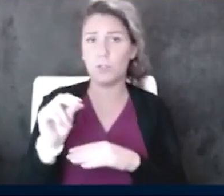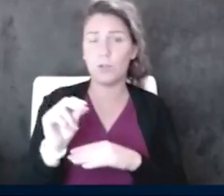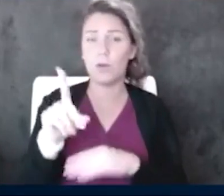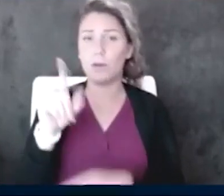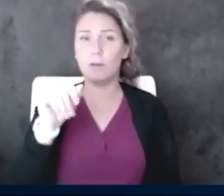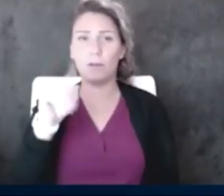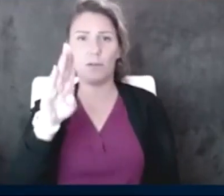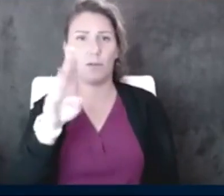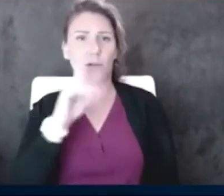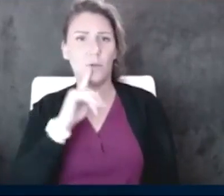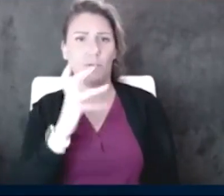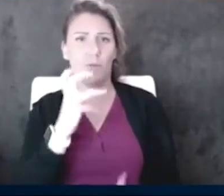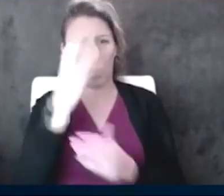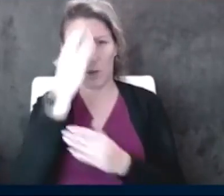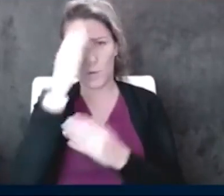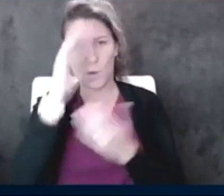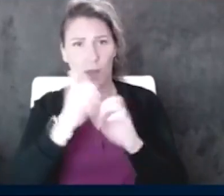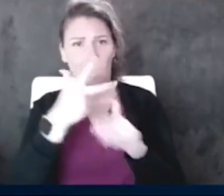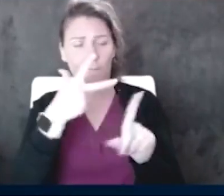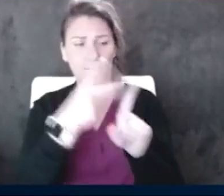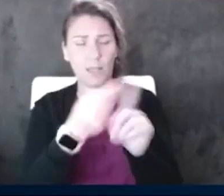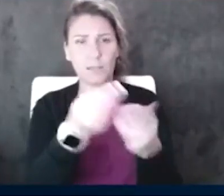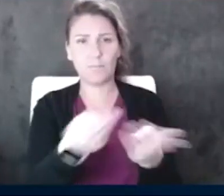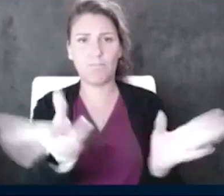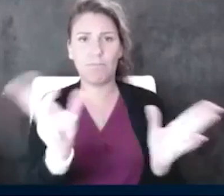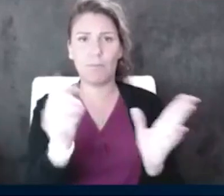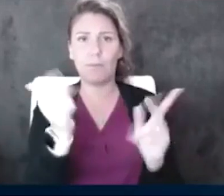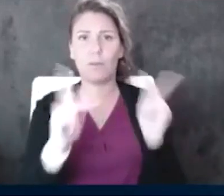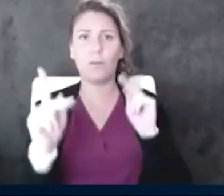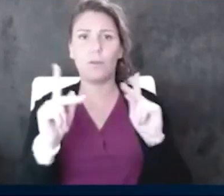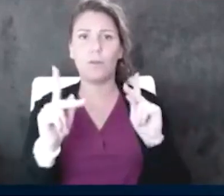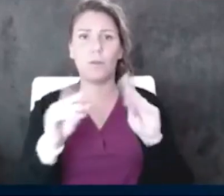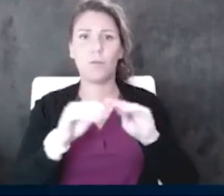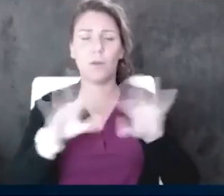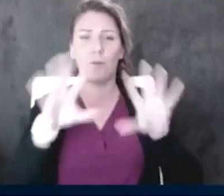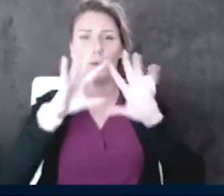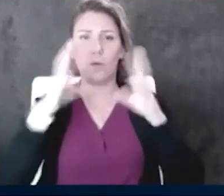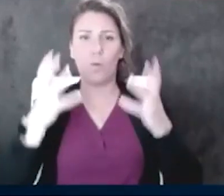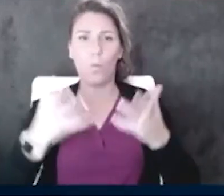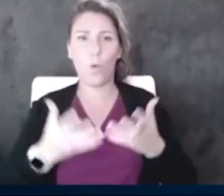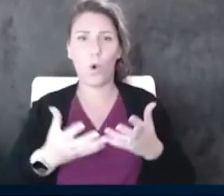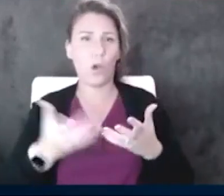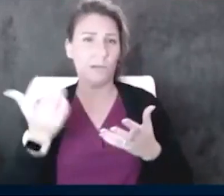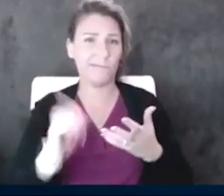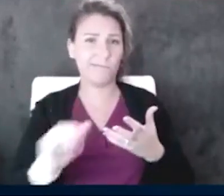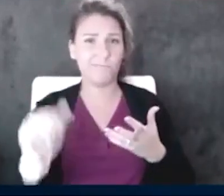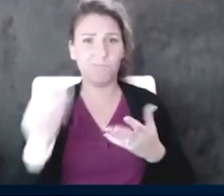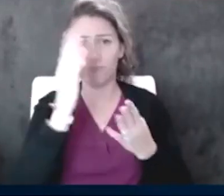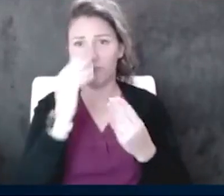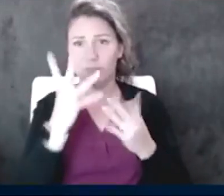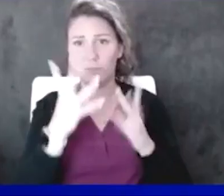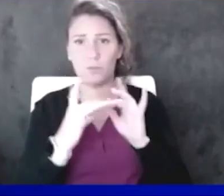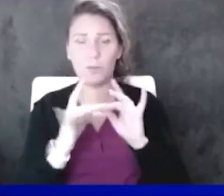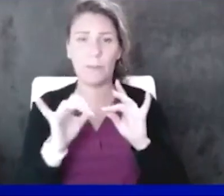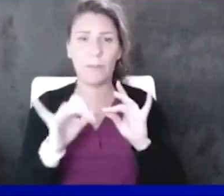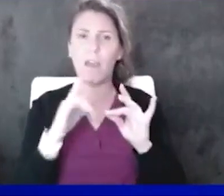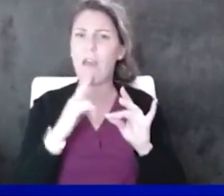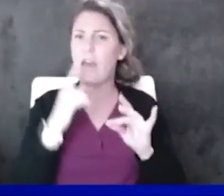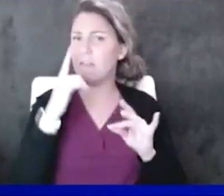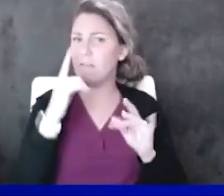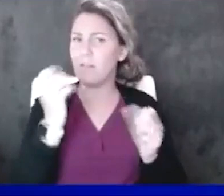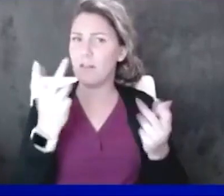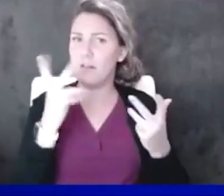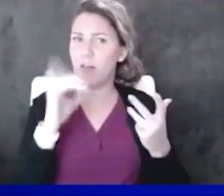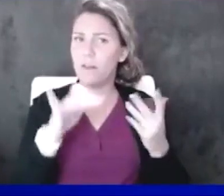get vaccines to other people around the world? Any insight into that? Yeah, I think a lot of this has to do with